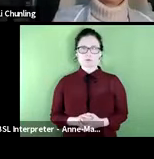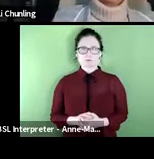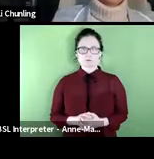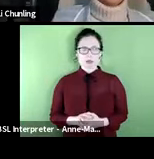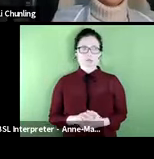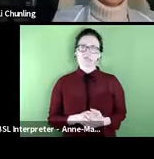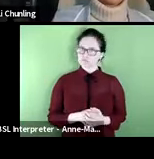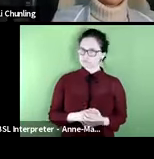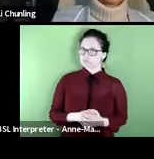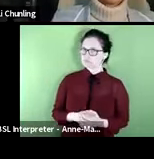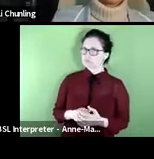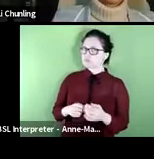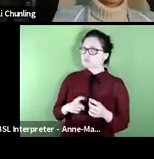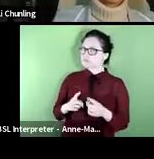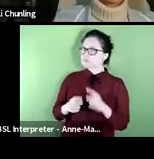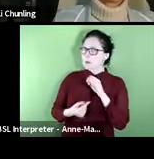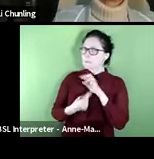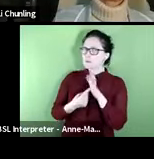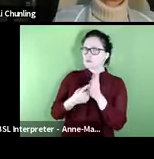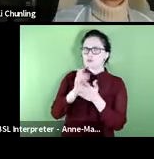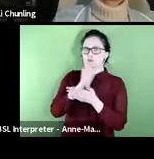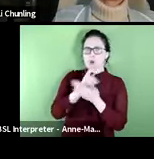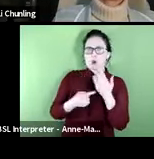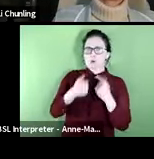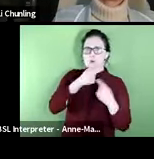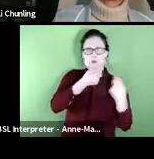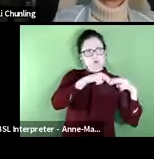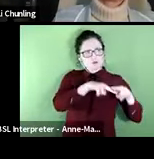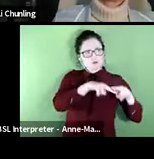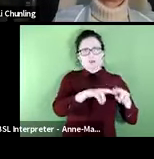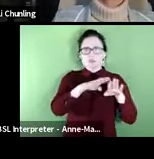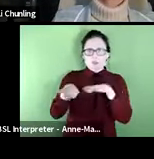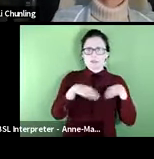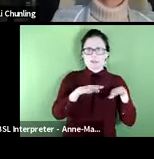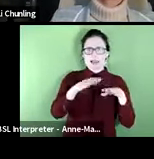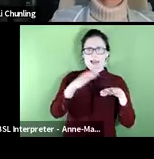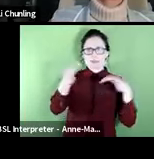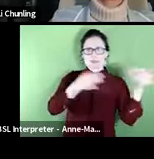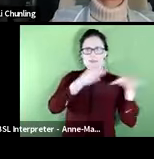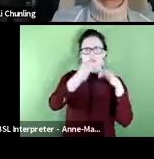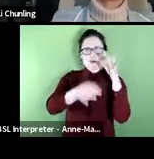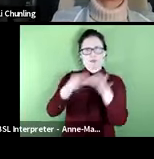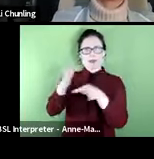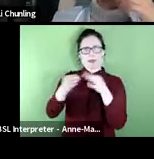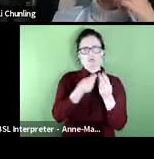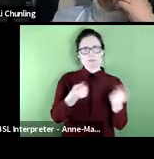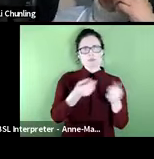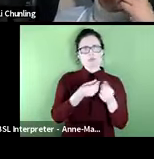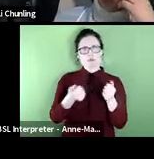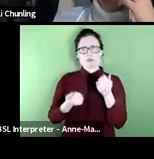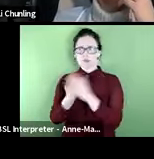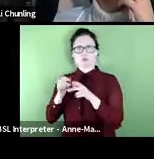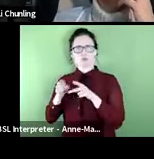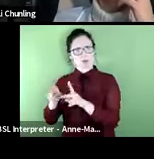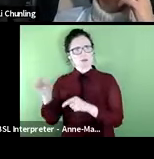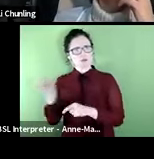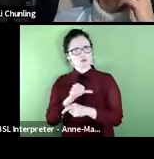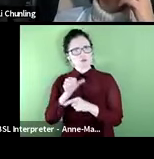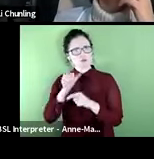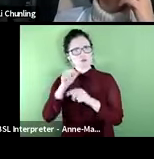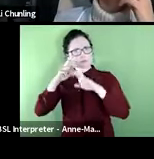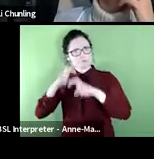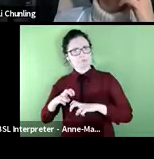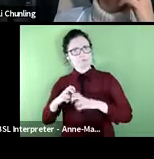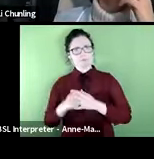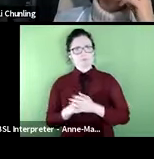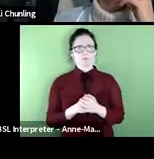about the way we need to move beyond standard survey sources and think about other kinds of data. Do any of the other panelists want to reflect upon wealth data, but also,